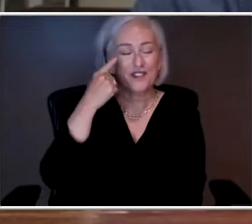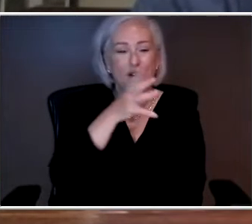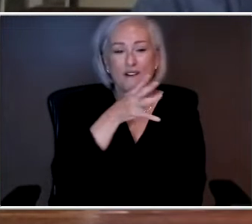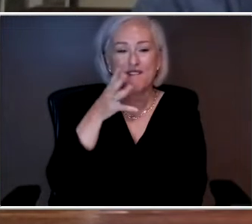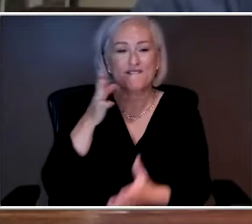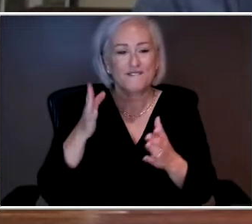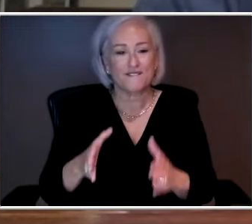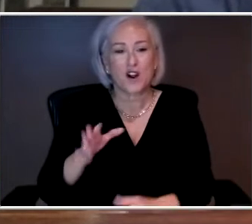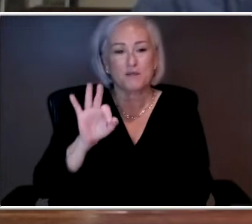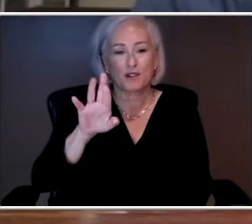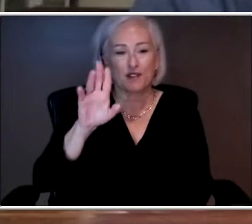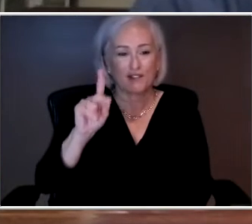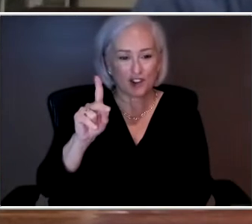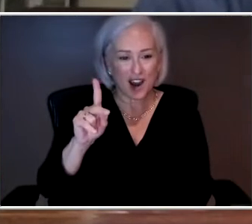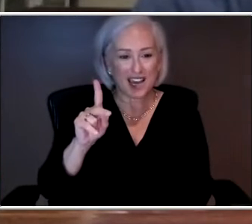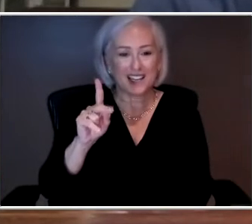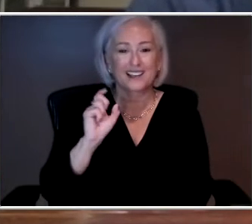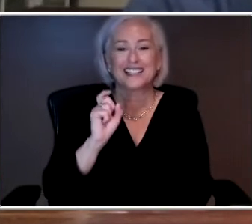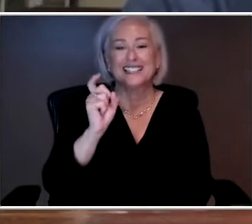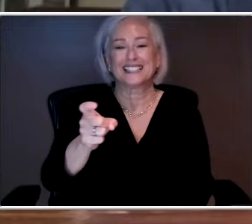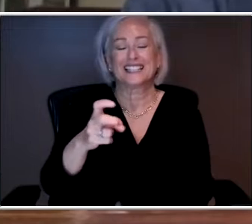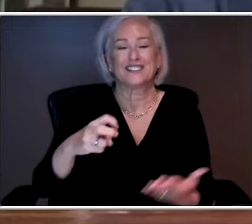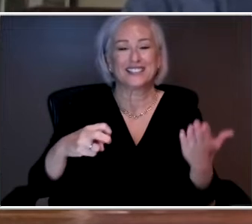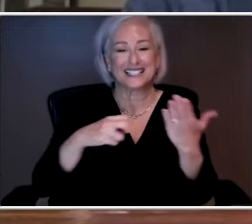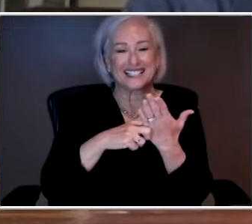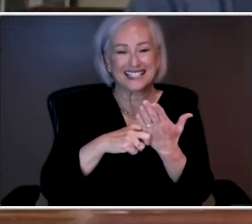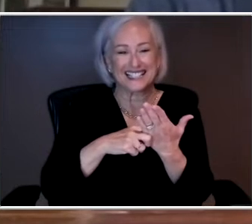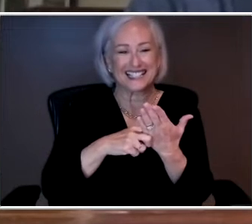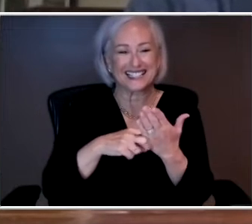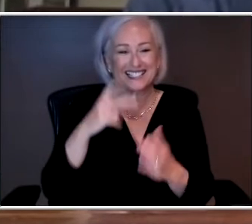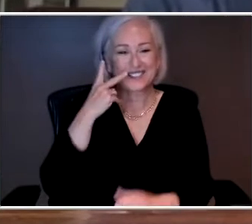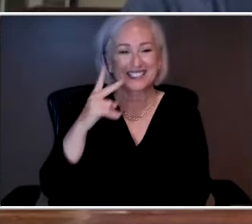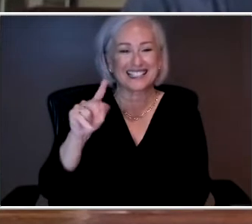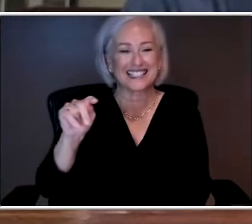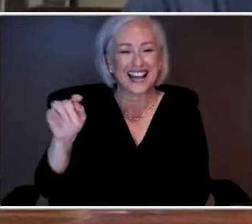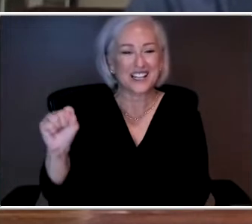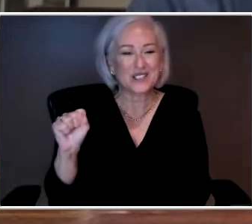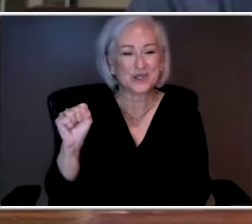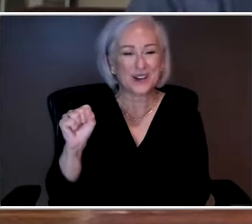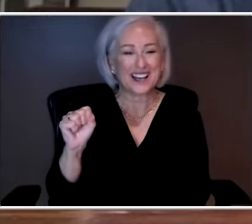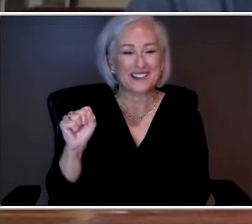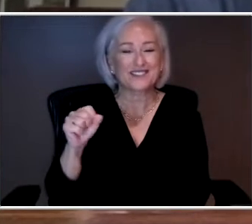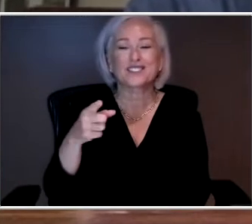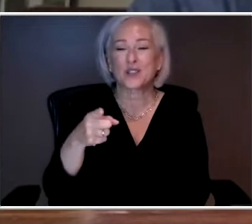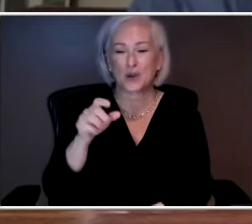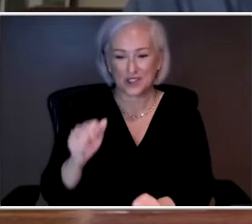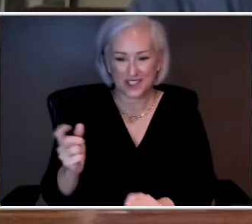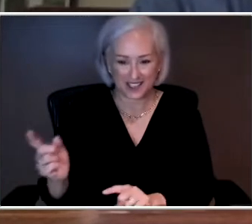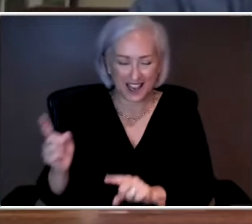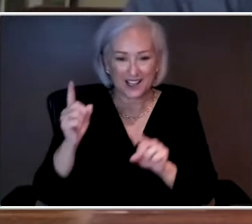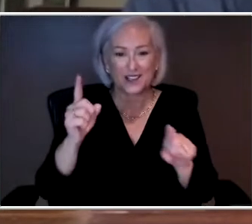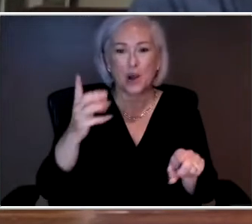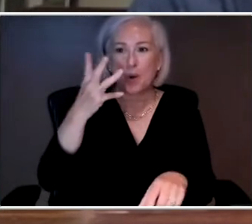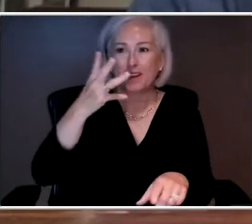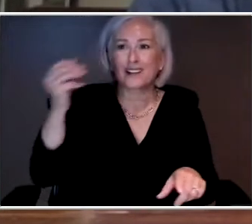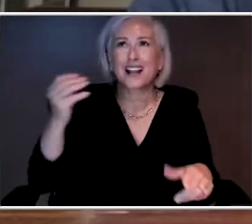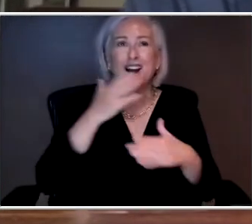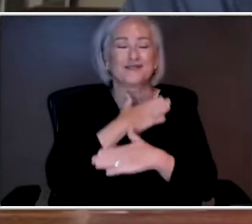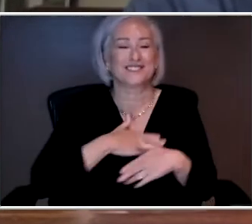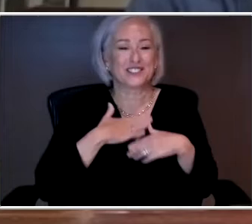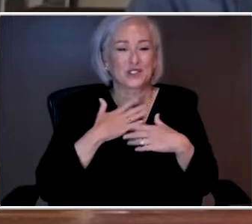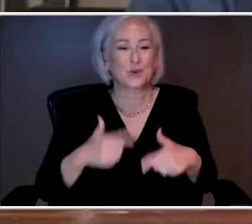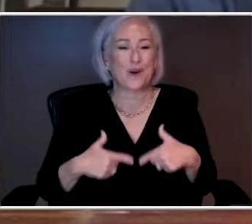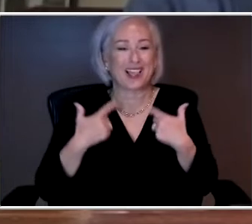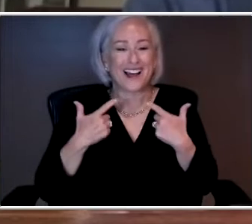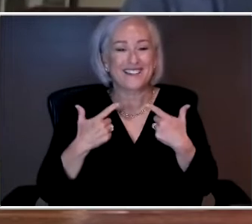letting getting Elsa tickets to Taylor Swift so she's able to get out and live life, get out and